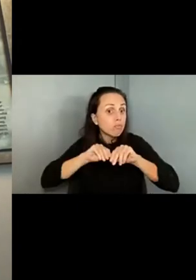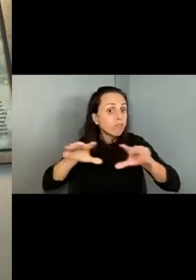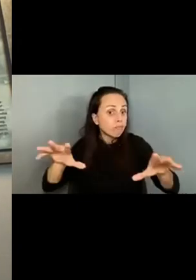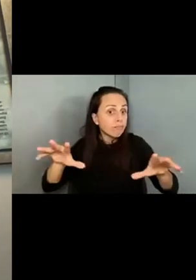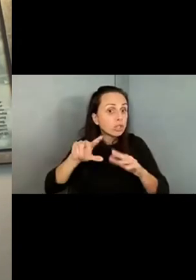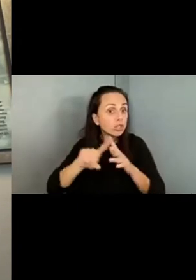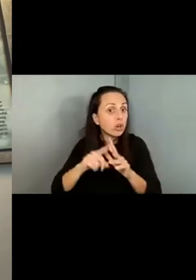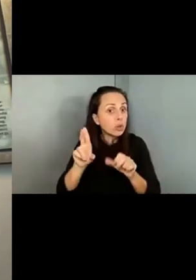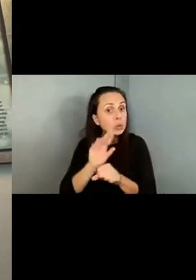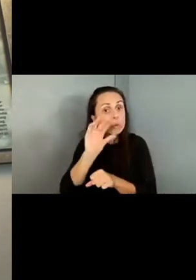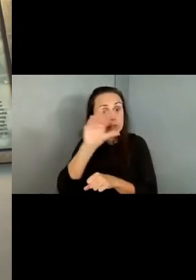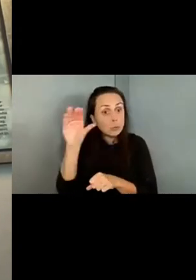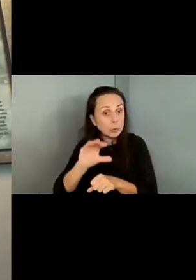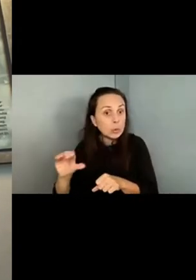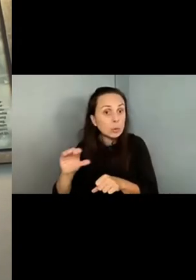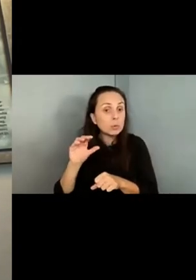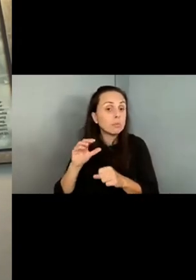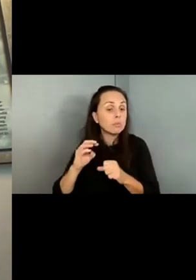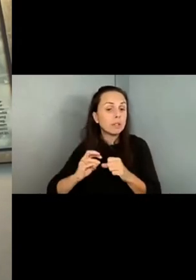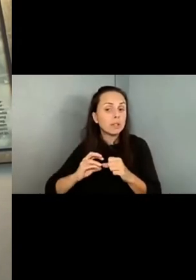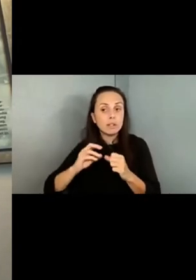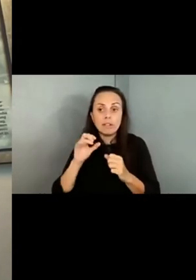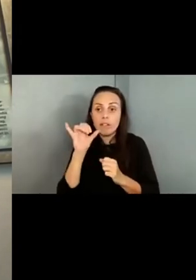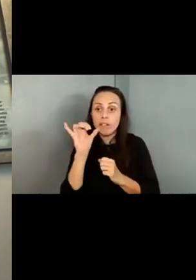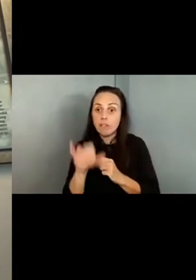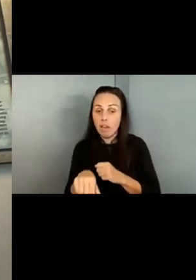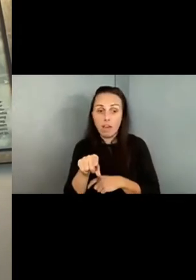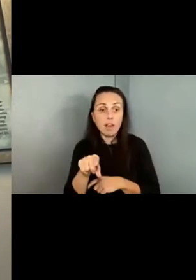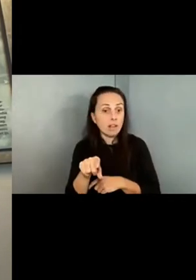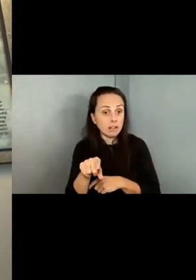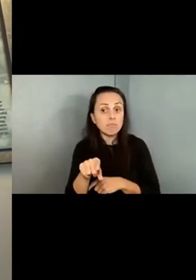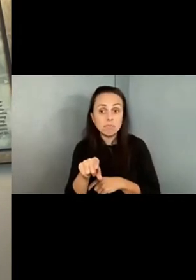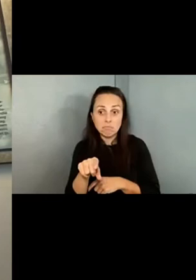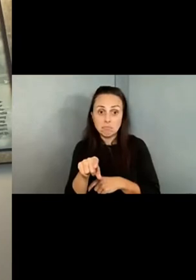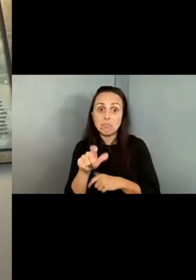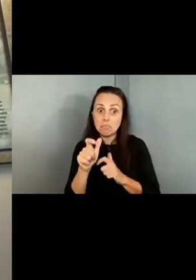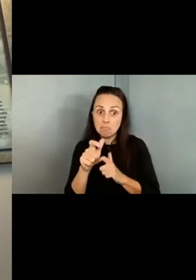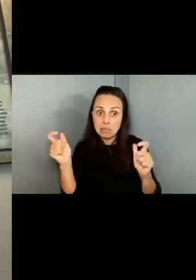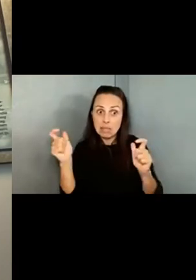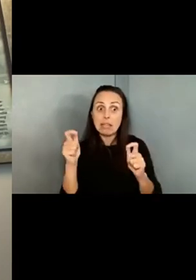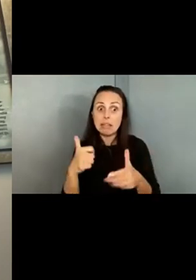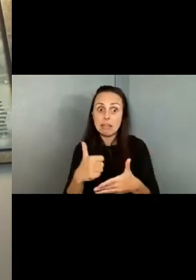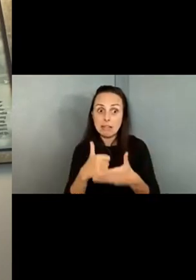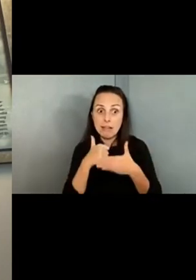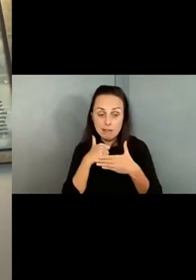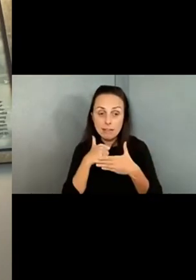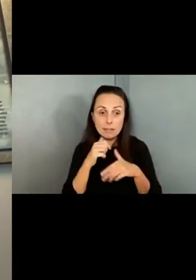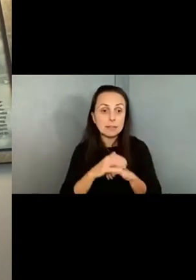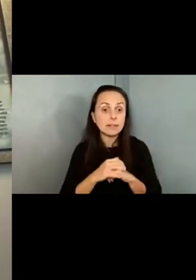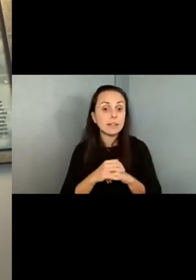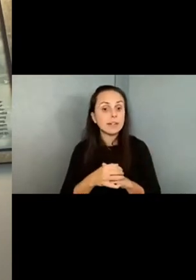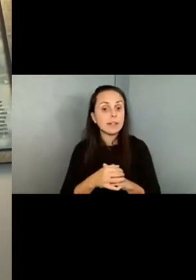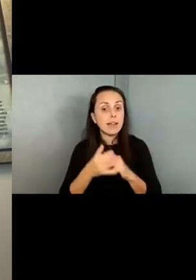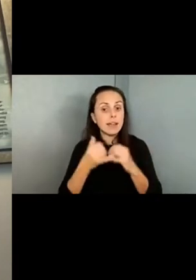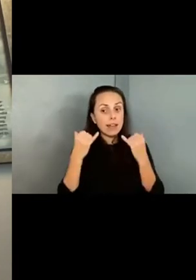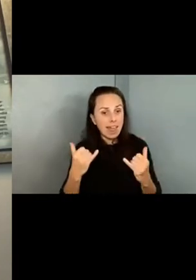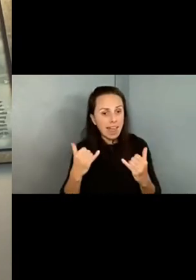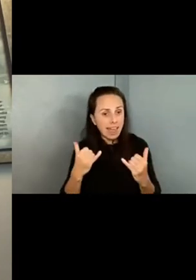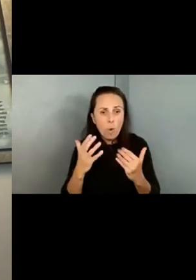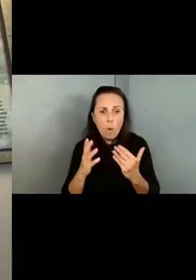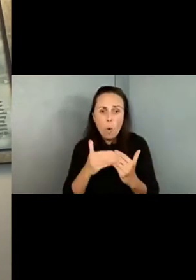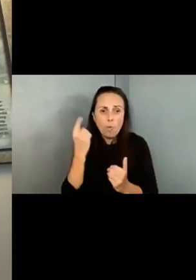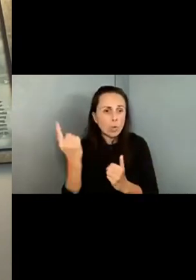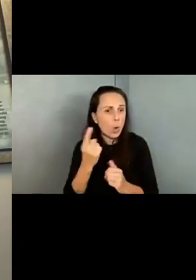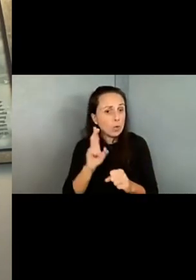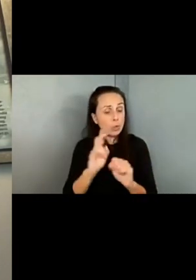features. And, you know, that was a real major affordance for me. And now I almost always